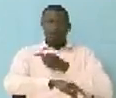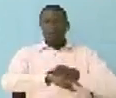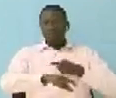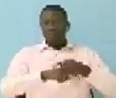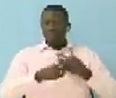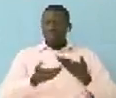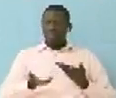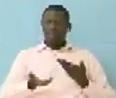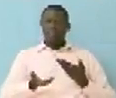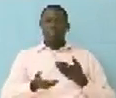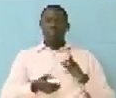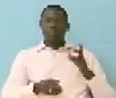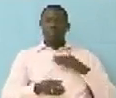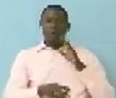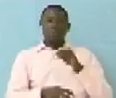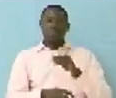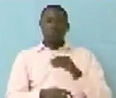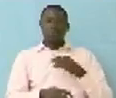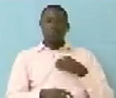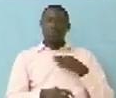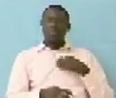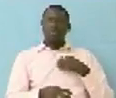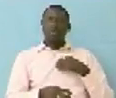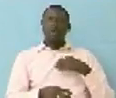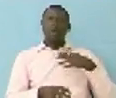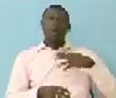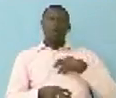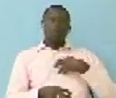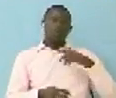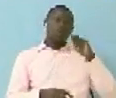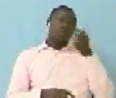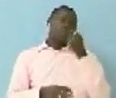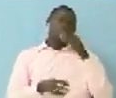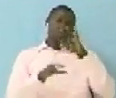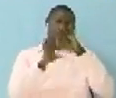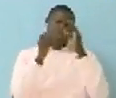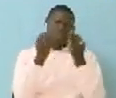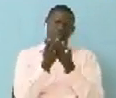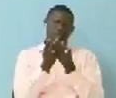What I did was I requested for a new team. And